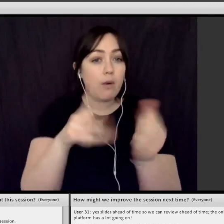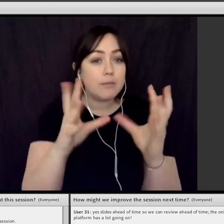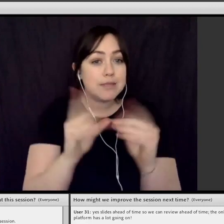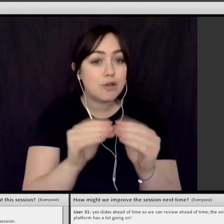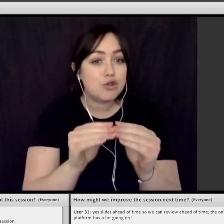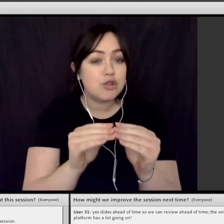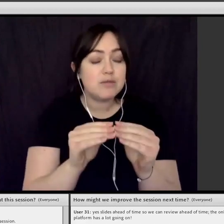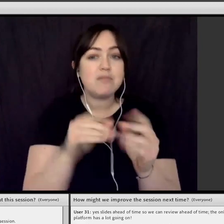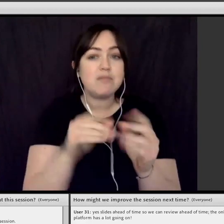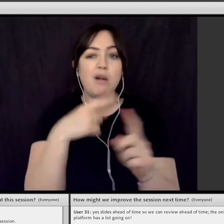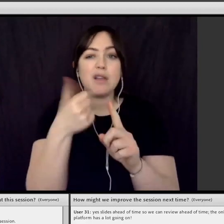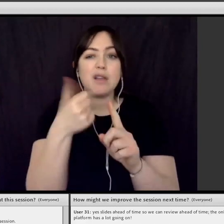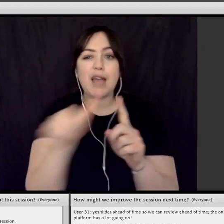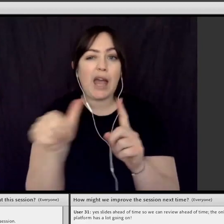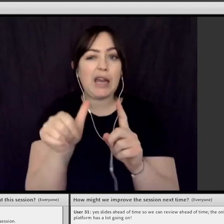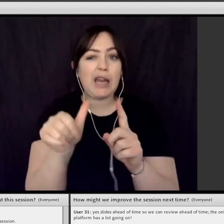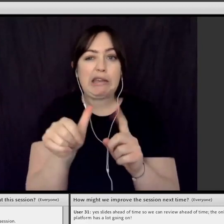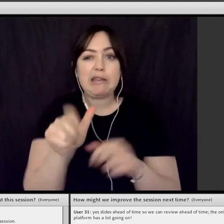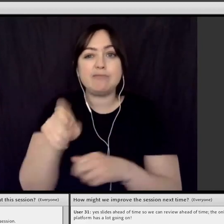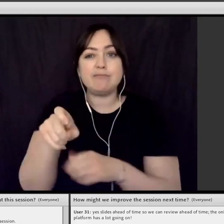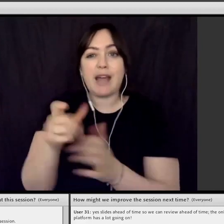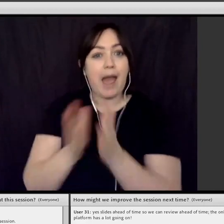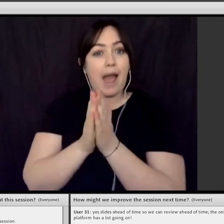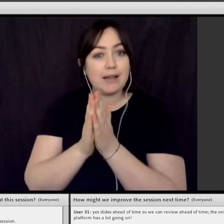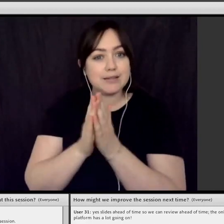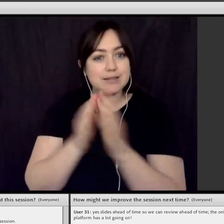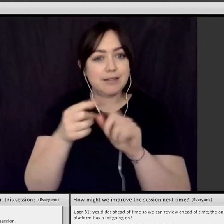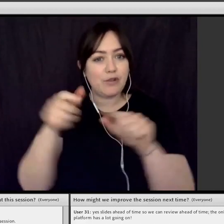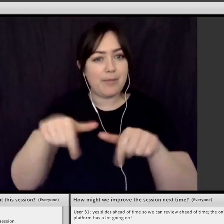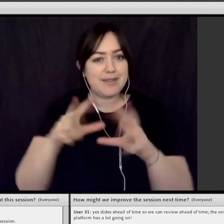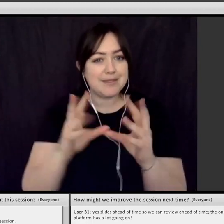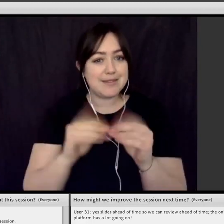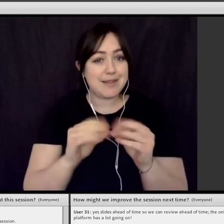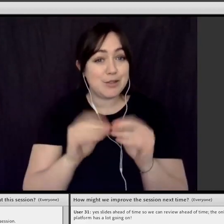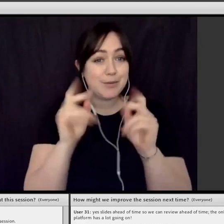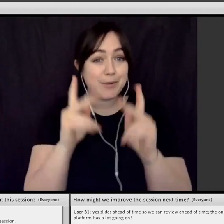collected from this session. So thank you once again. Have a lovely day.